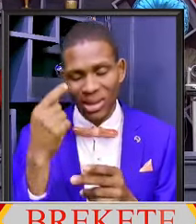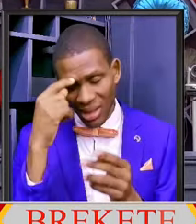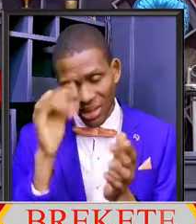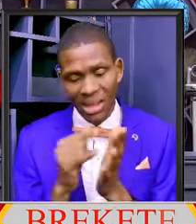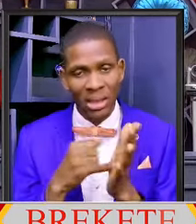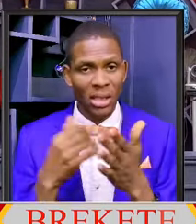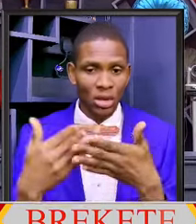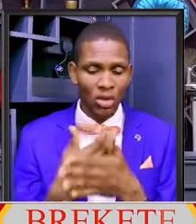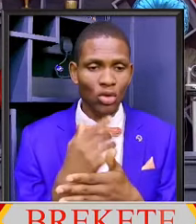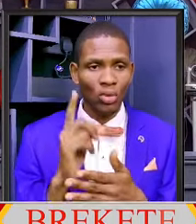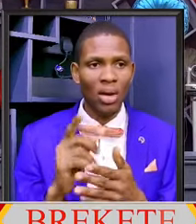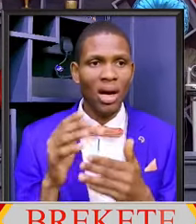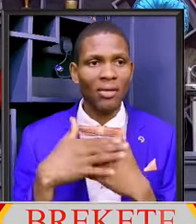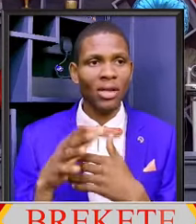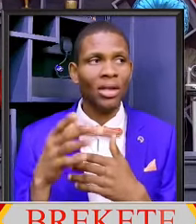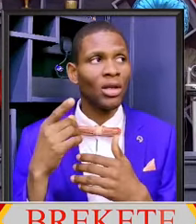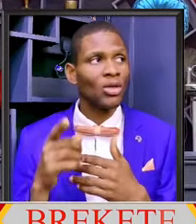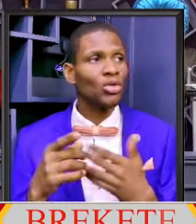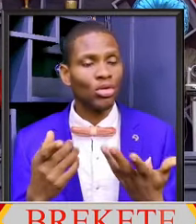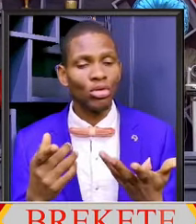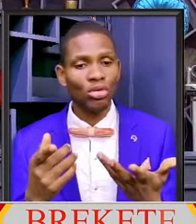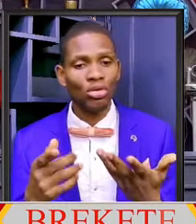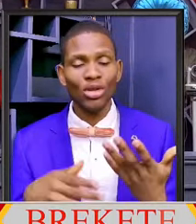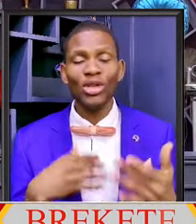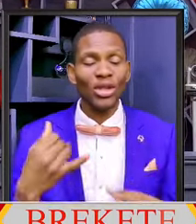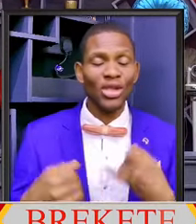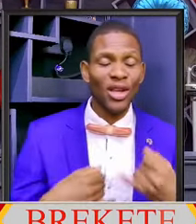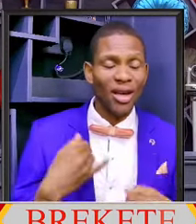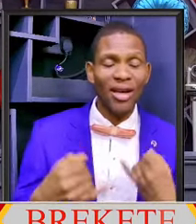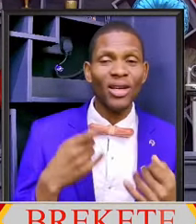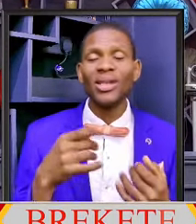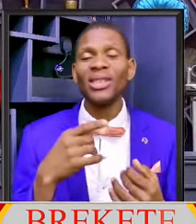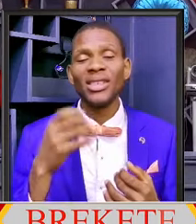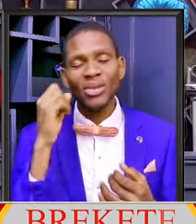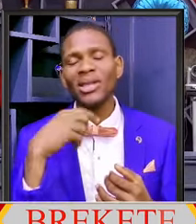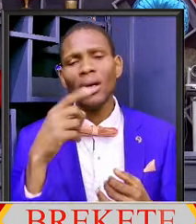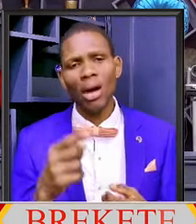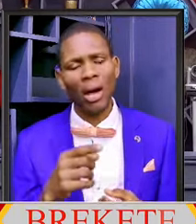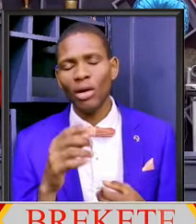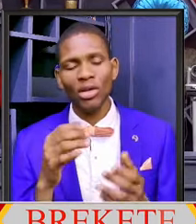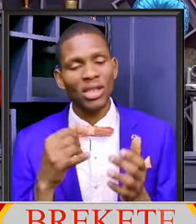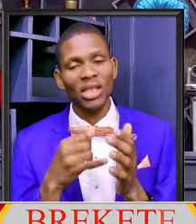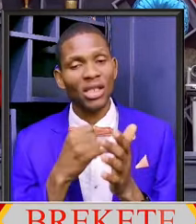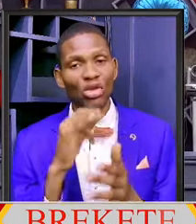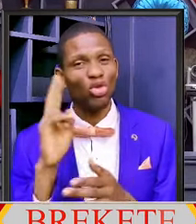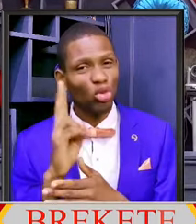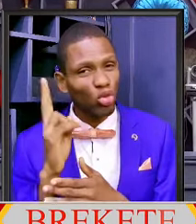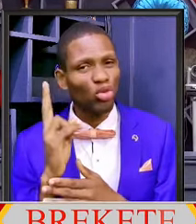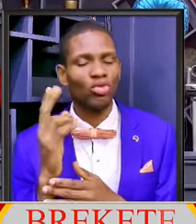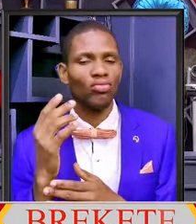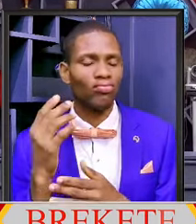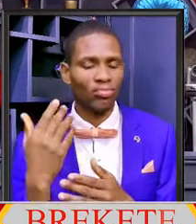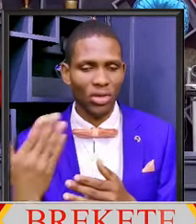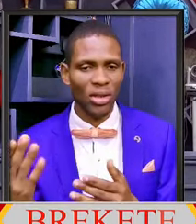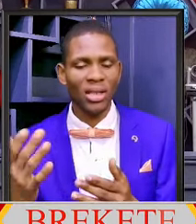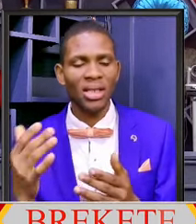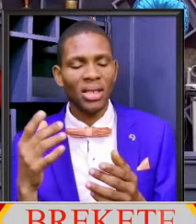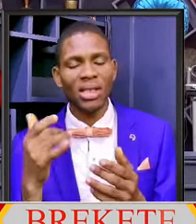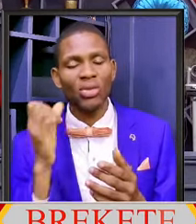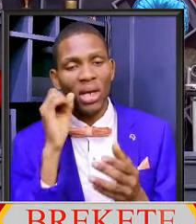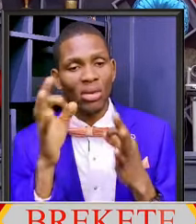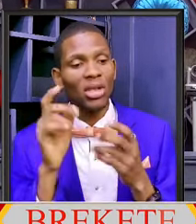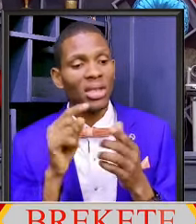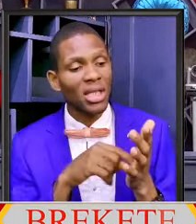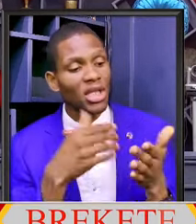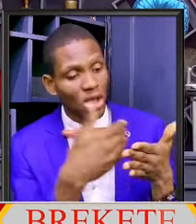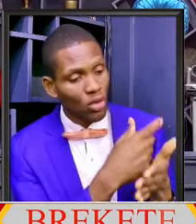one. Yes, sir. After you don't jubilate finish, she go tell you say a fairly used one. No. Ah, this one a new one. Mm-mm. See the new one. See the fairly